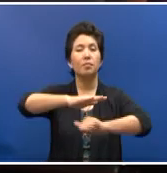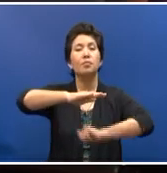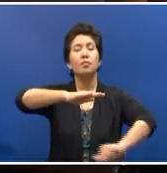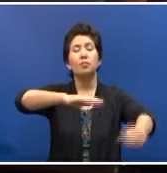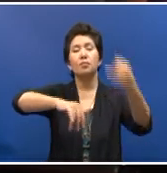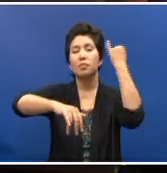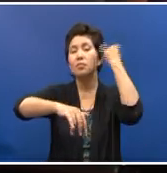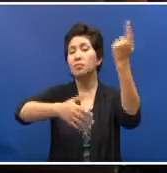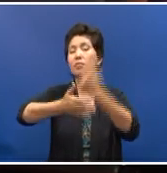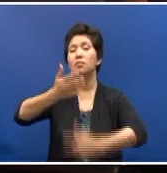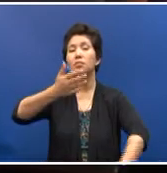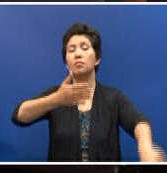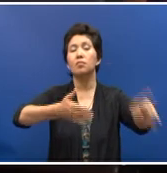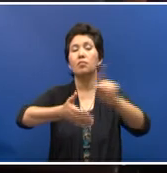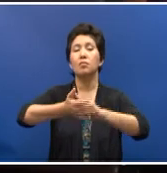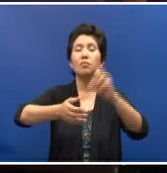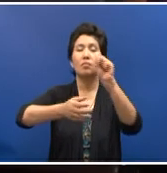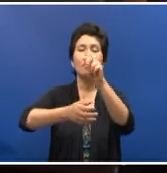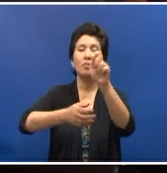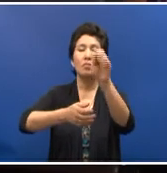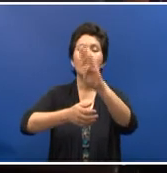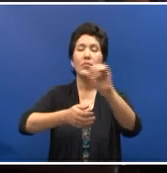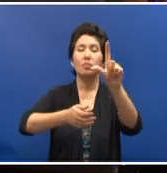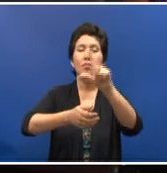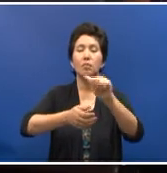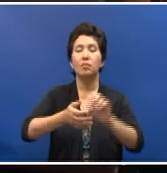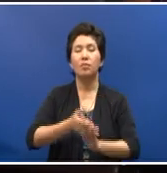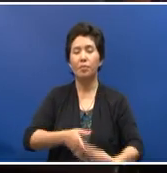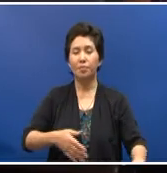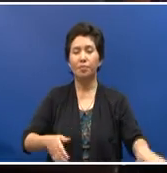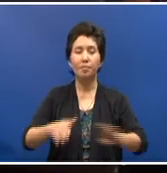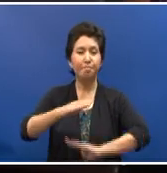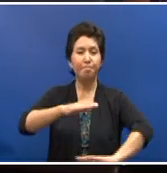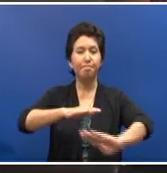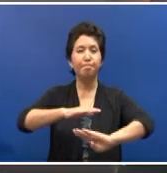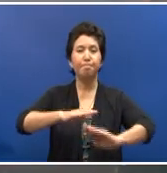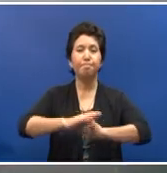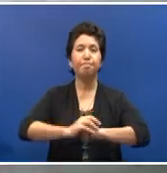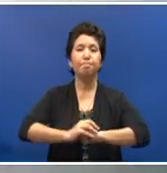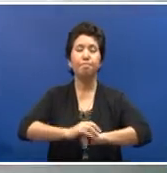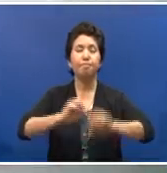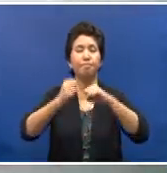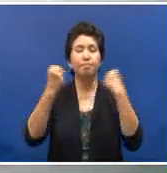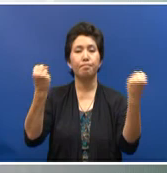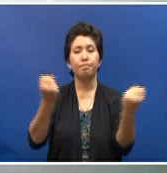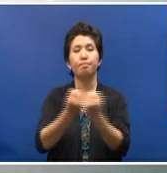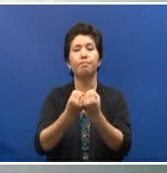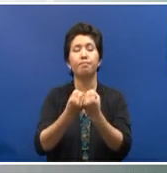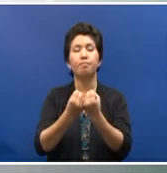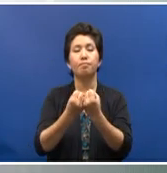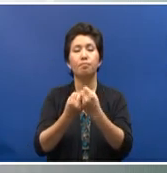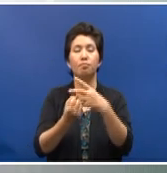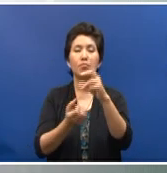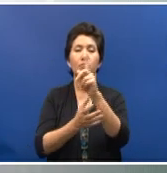now, what social stratification is all about. Okay, so basically, social